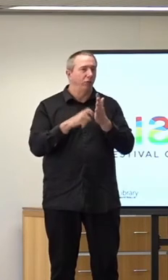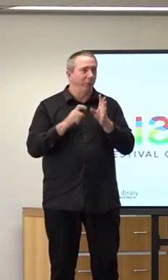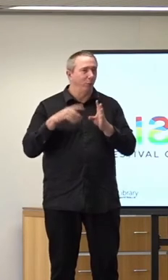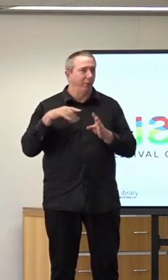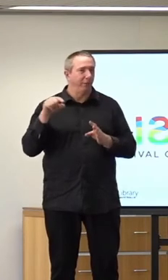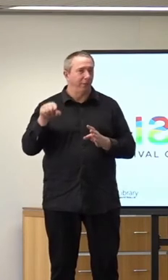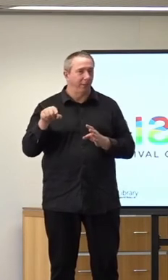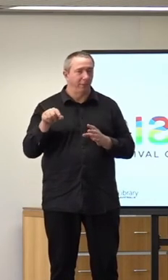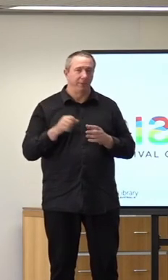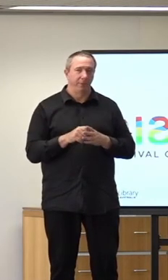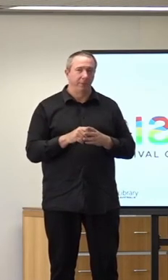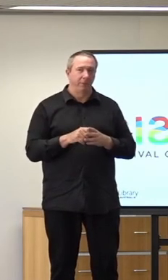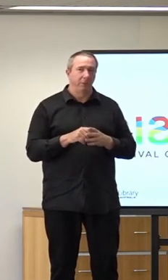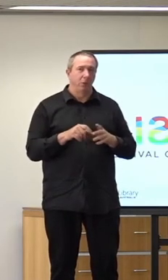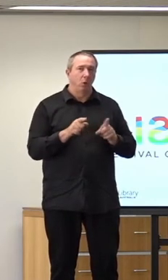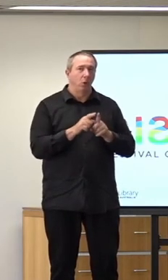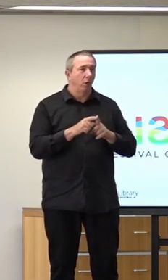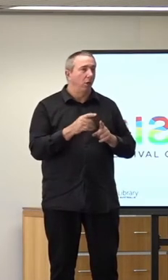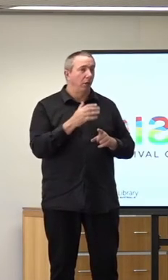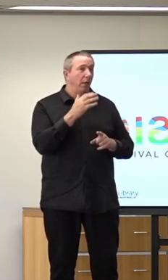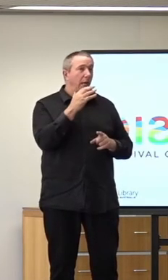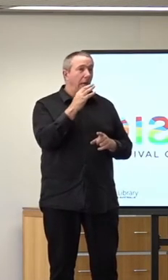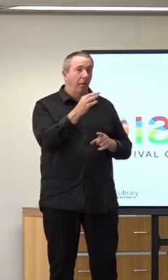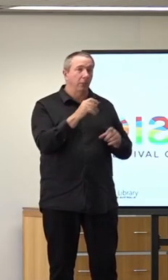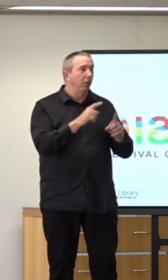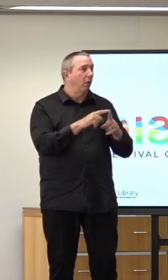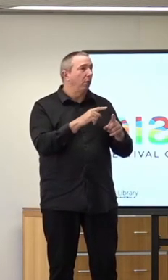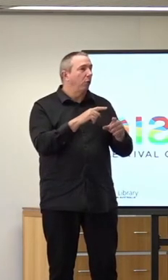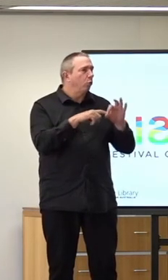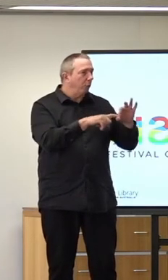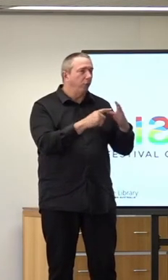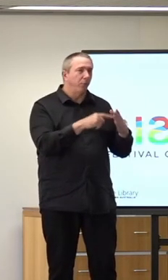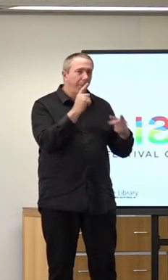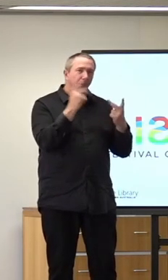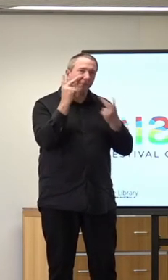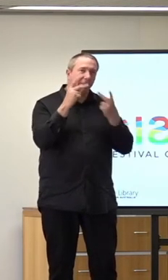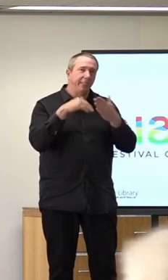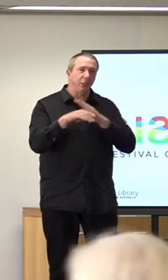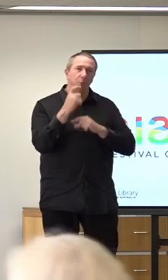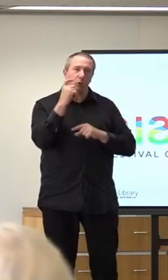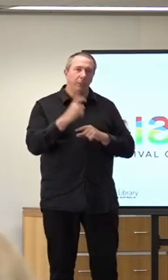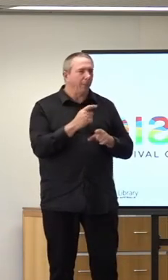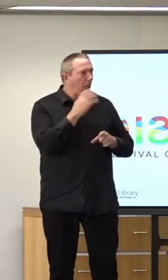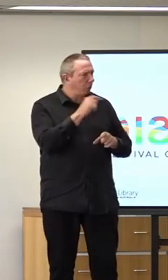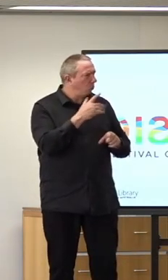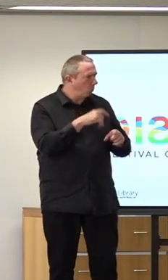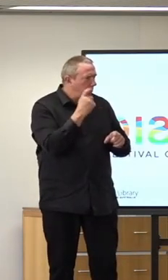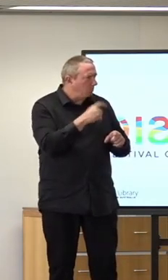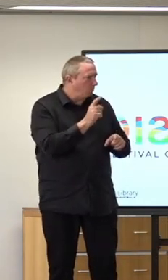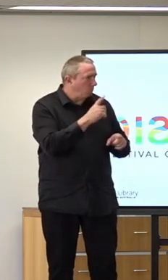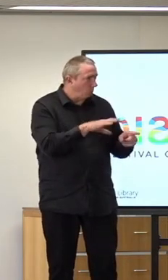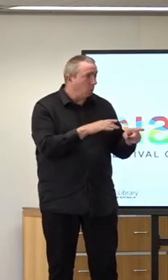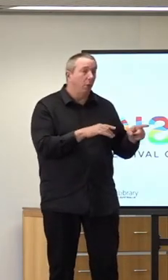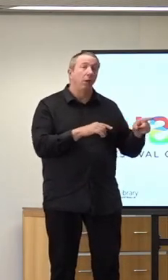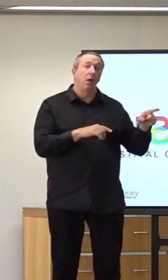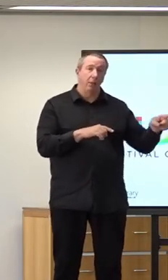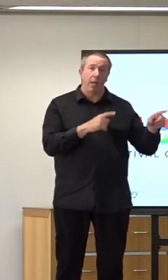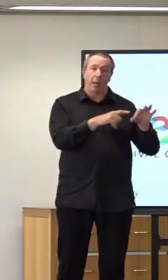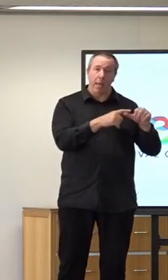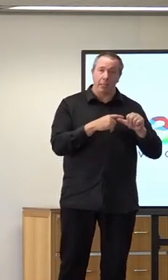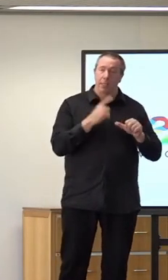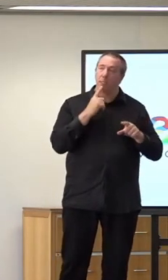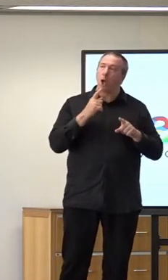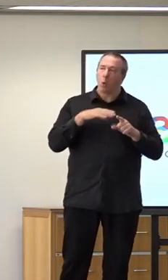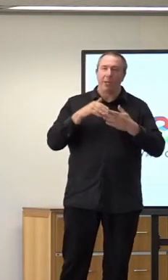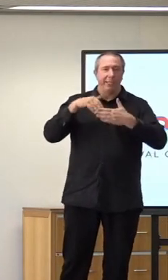at the polling, when you do poll museum visitors, quite a number do want their museums and galleries to be very